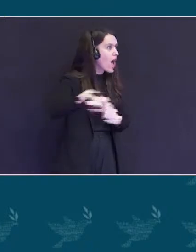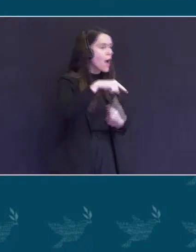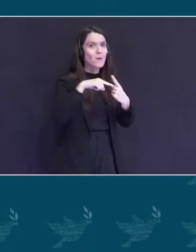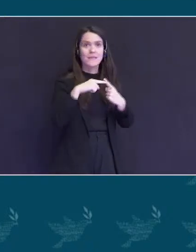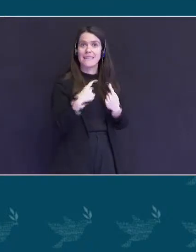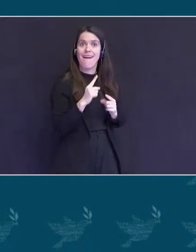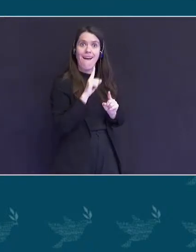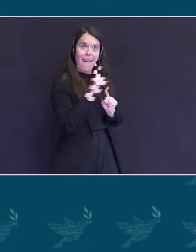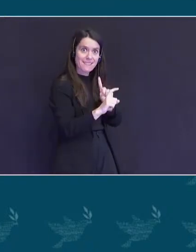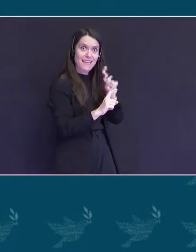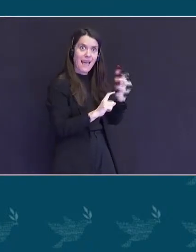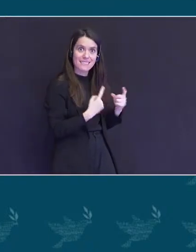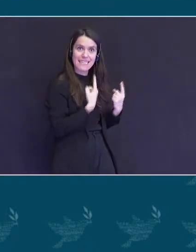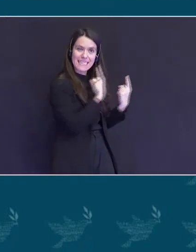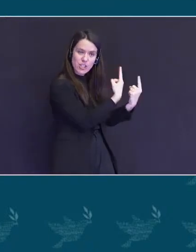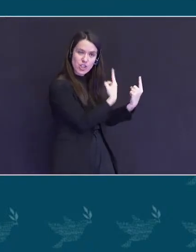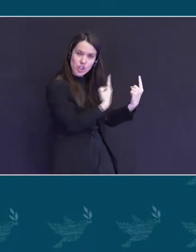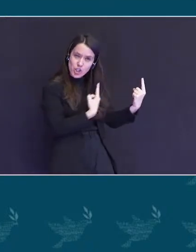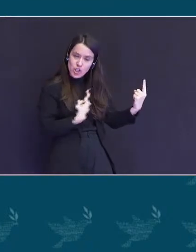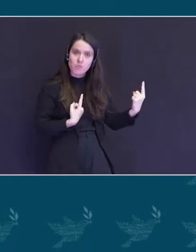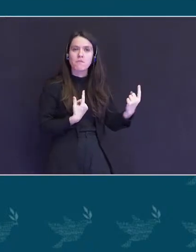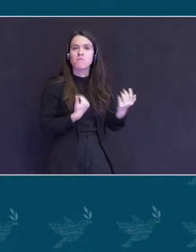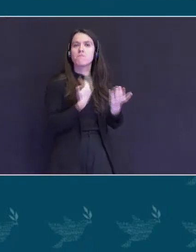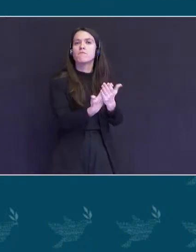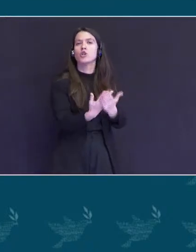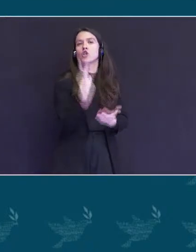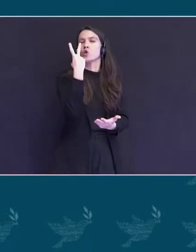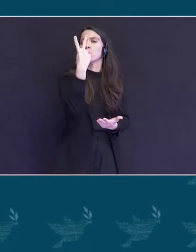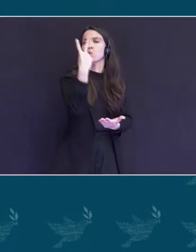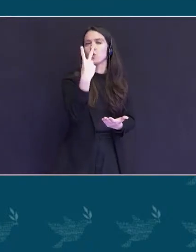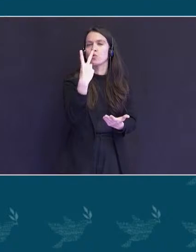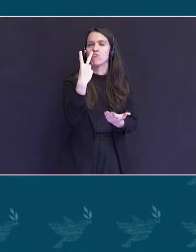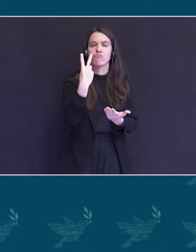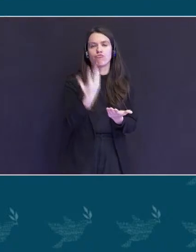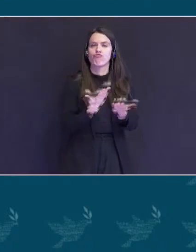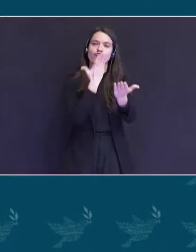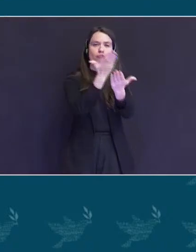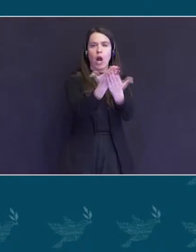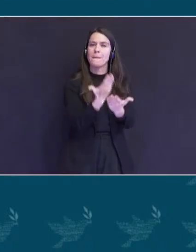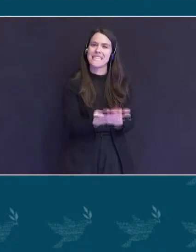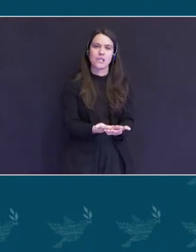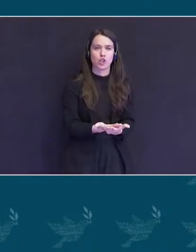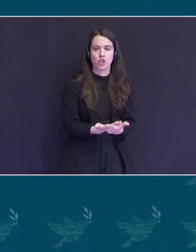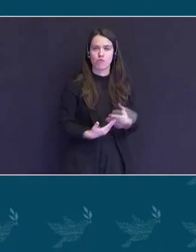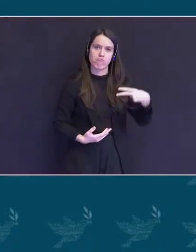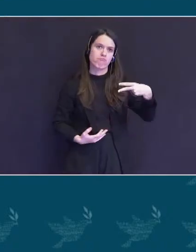each speaker to give 2 key recommendations, I would say,